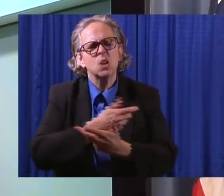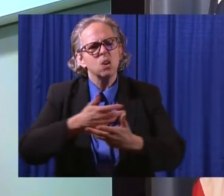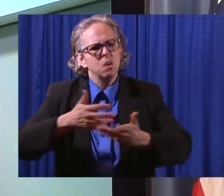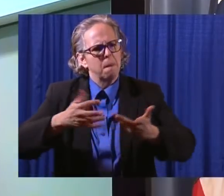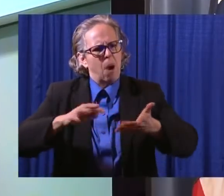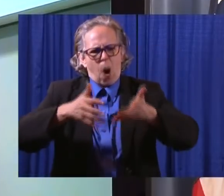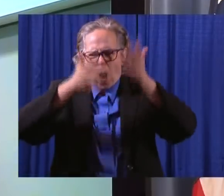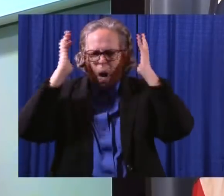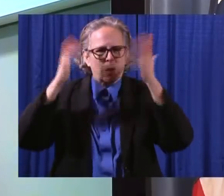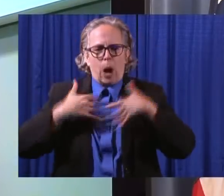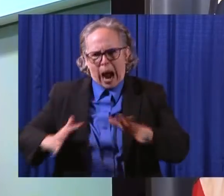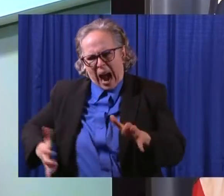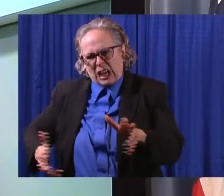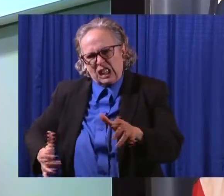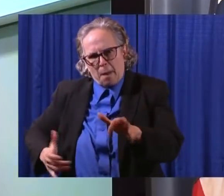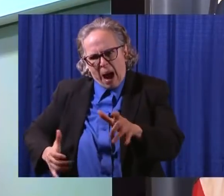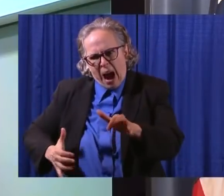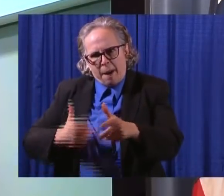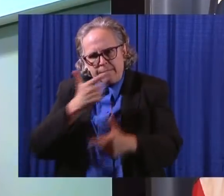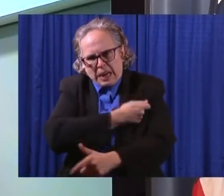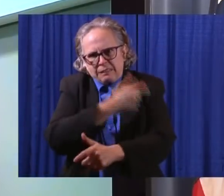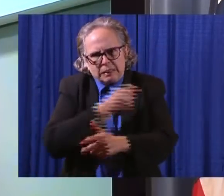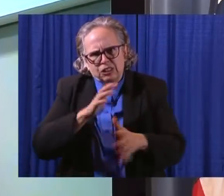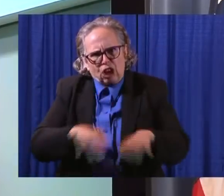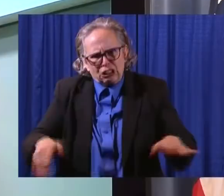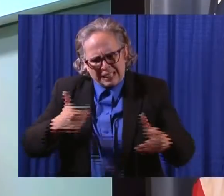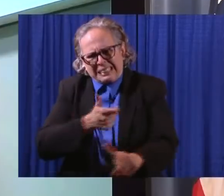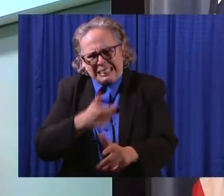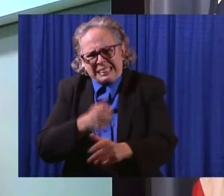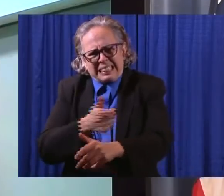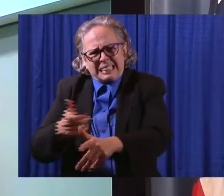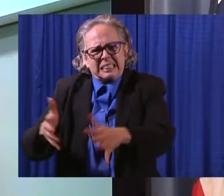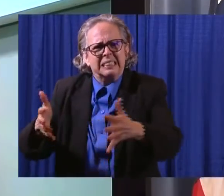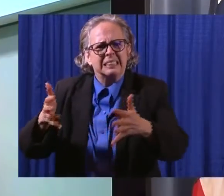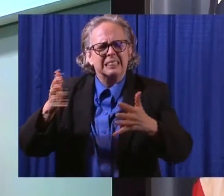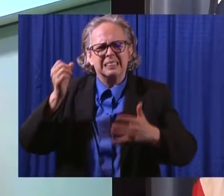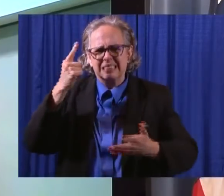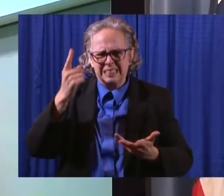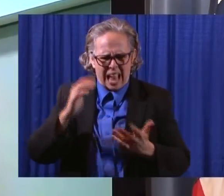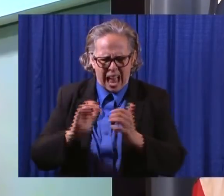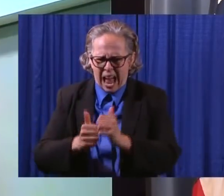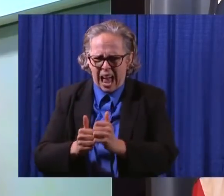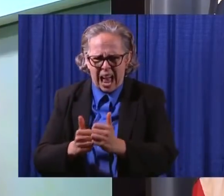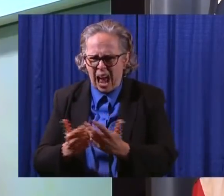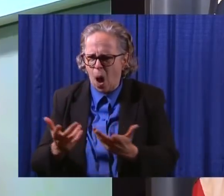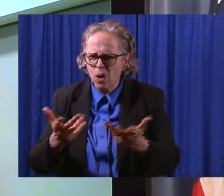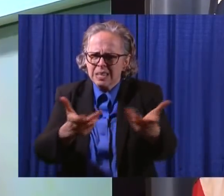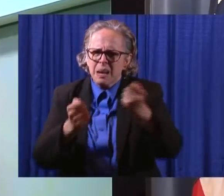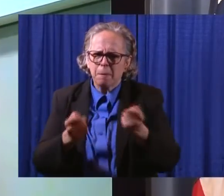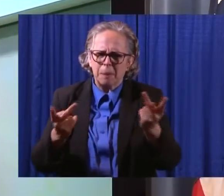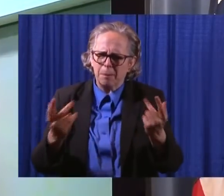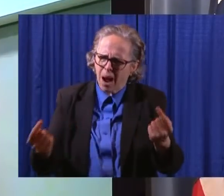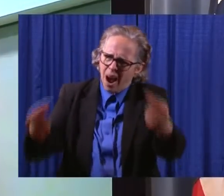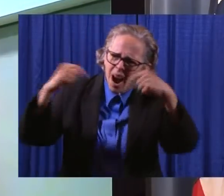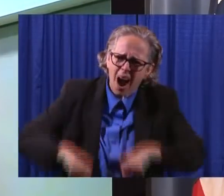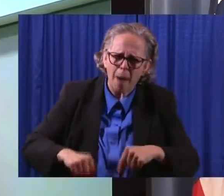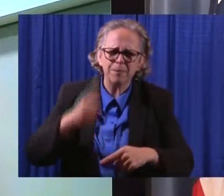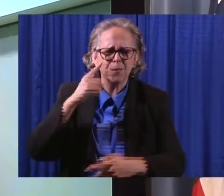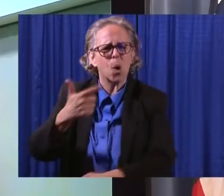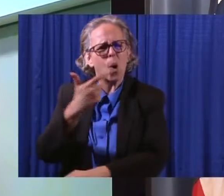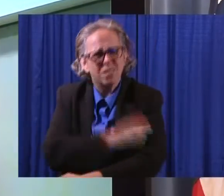how we're going to help catch up and close this gap. In large part to the student success and wellness funds